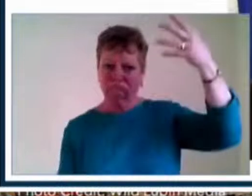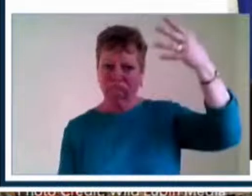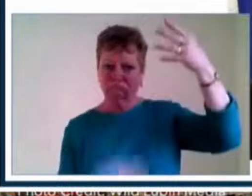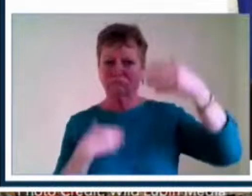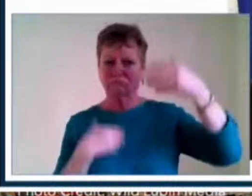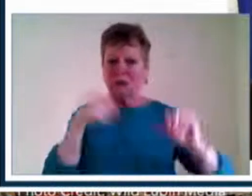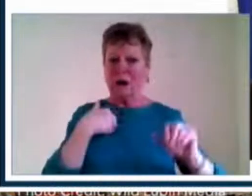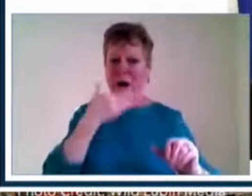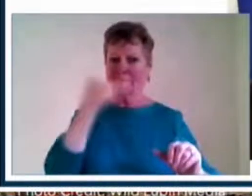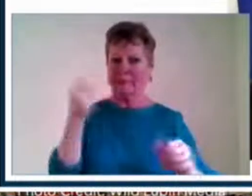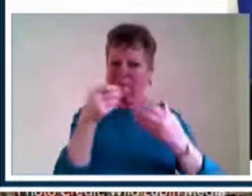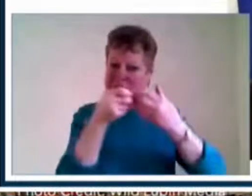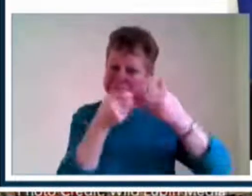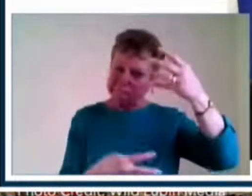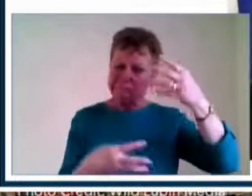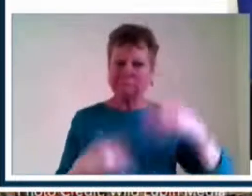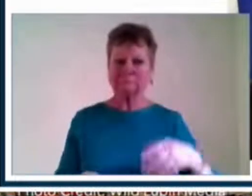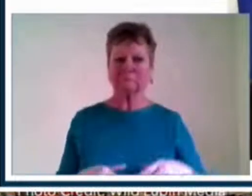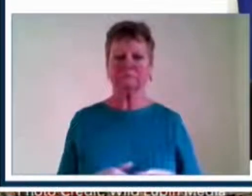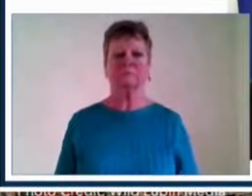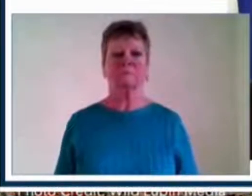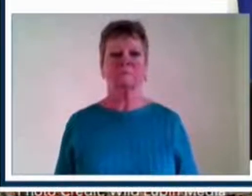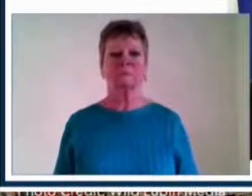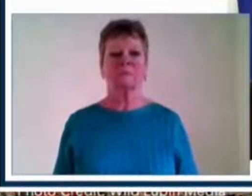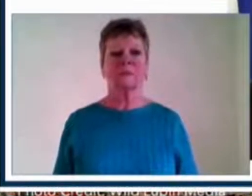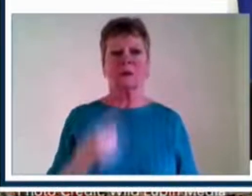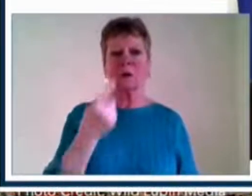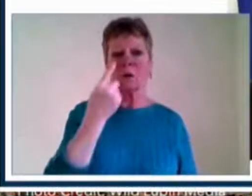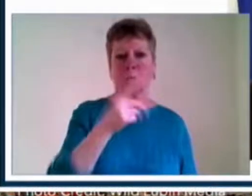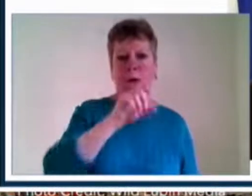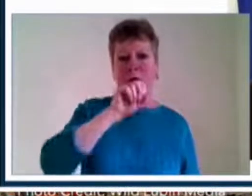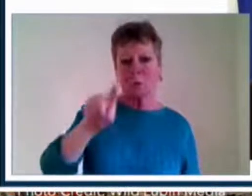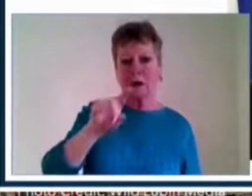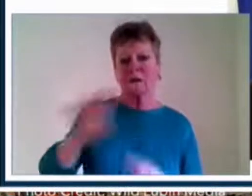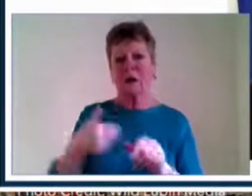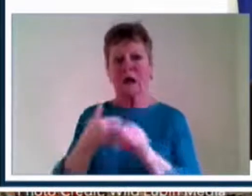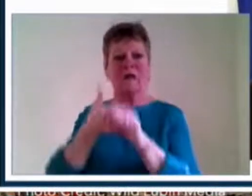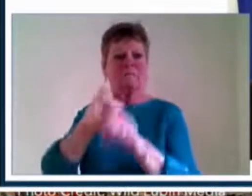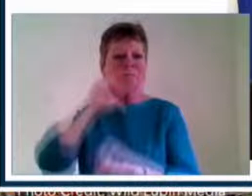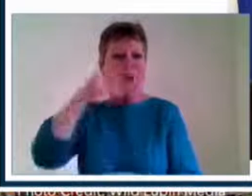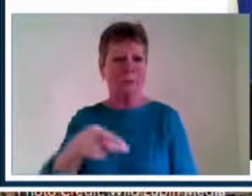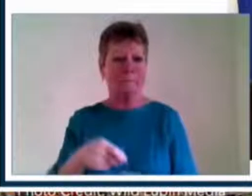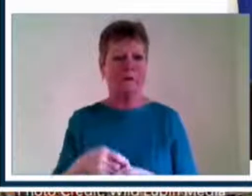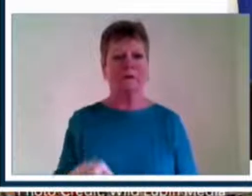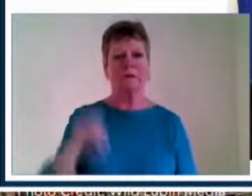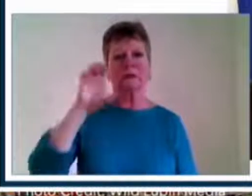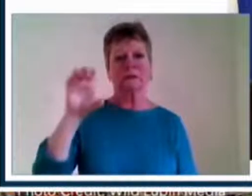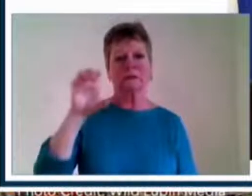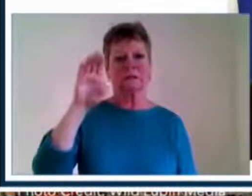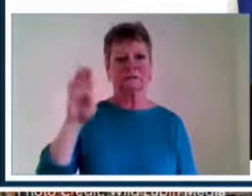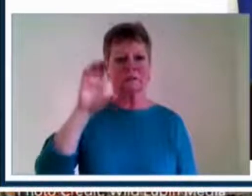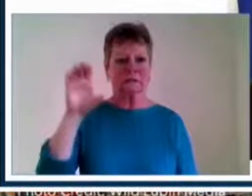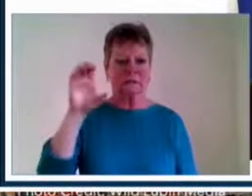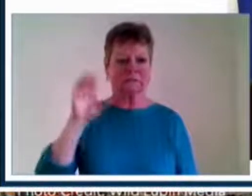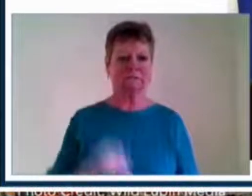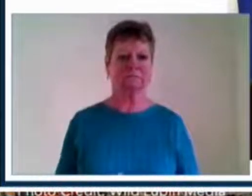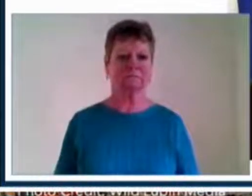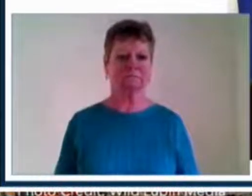we have available. We'll take one question, one follow-up, starting with CBC's Jean Laroche. Go ahead, Jean.